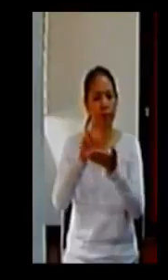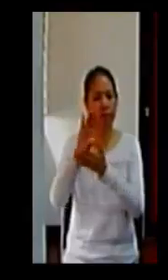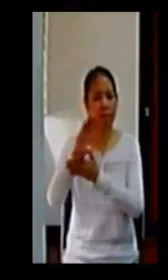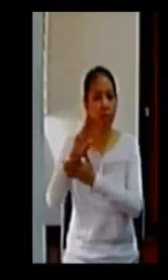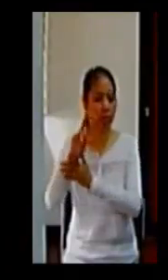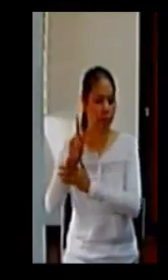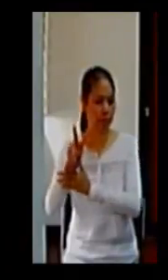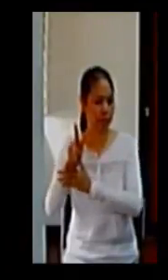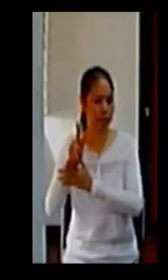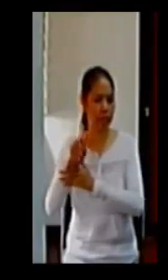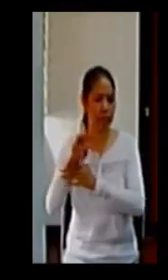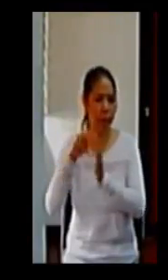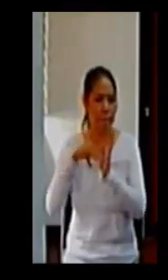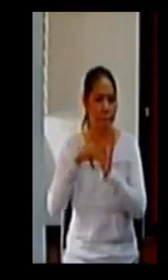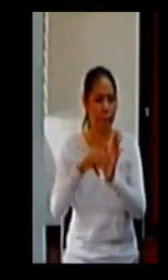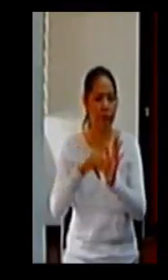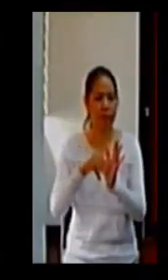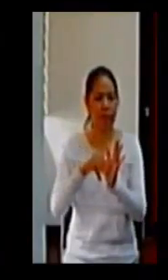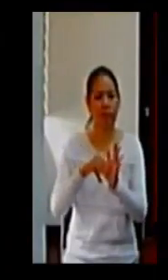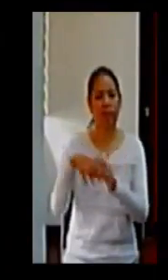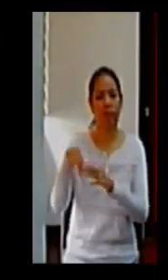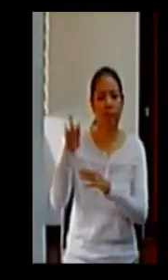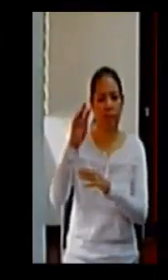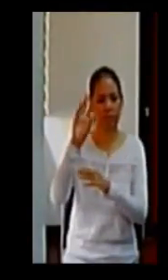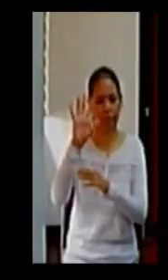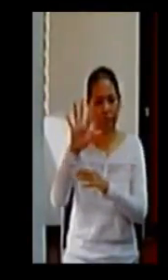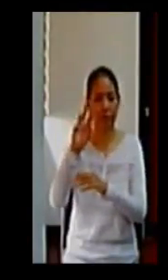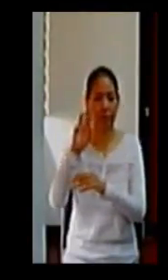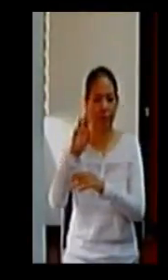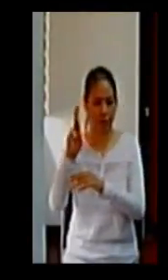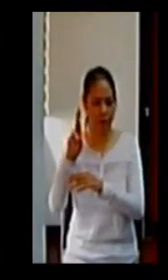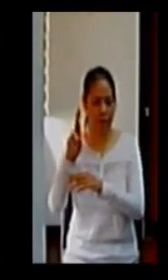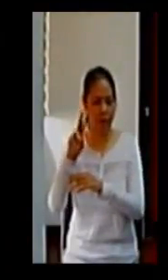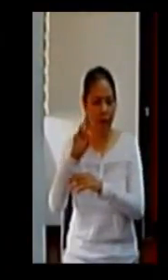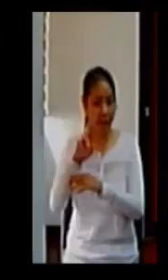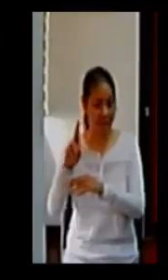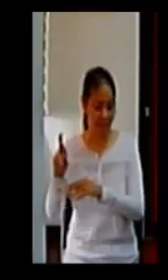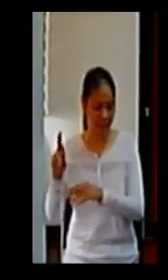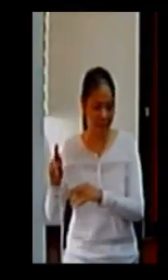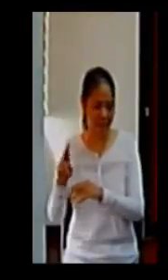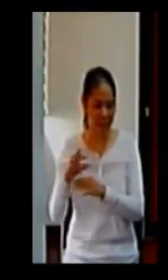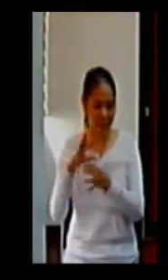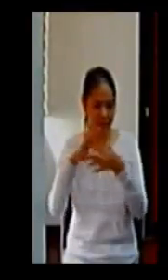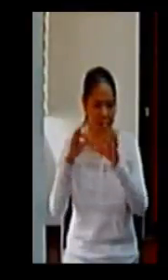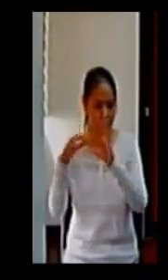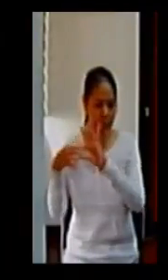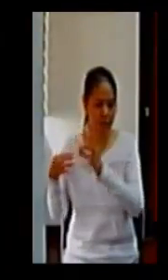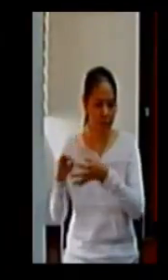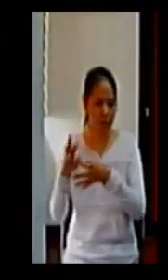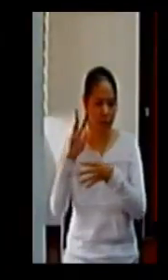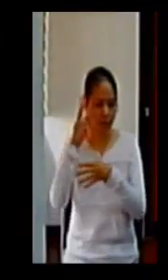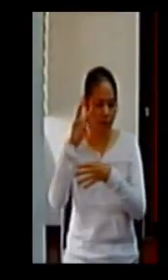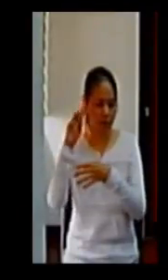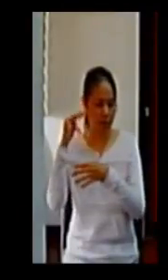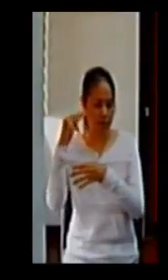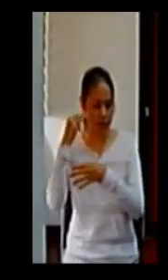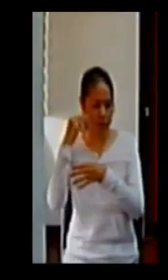been marked as quintuple R. The statement of William Mamanglo has been previously marked